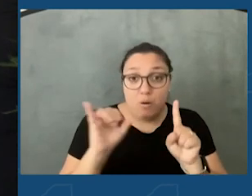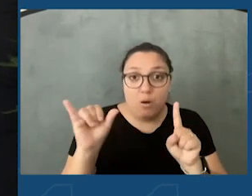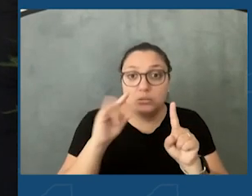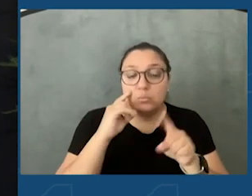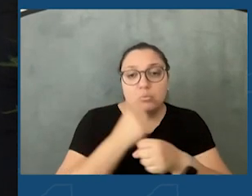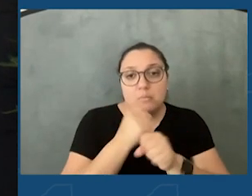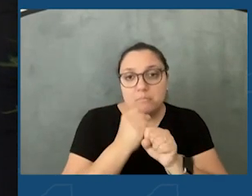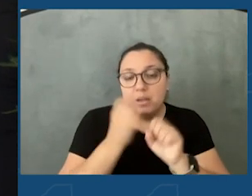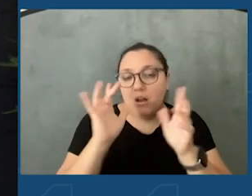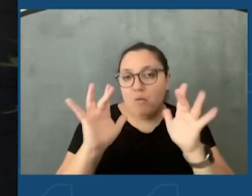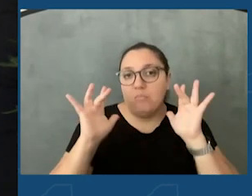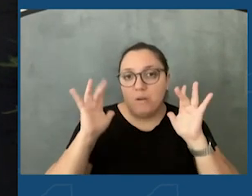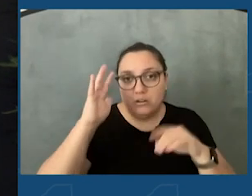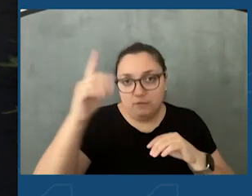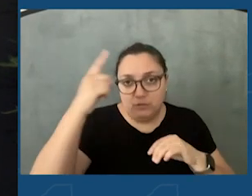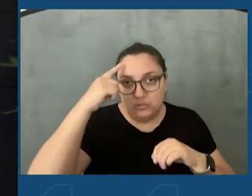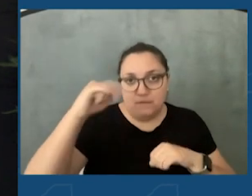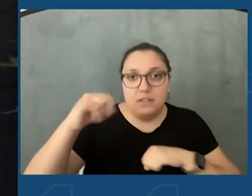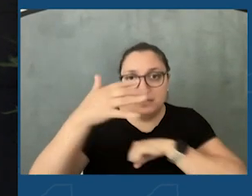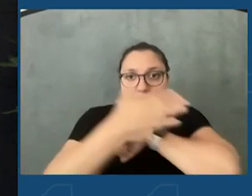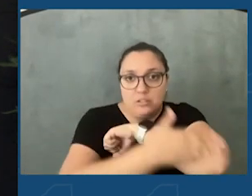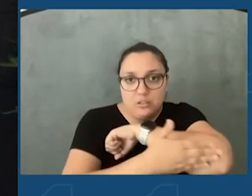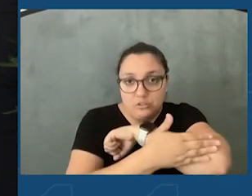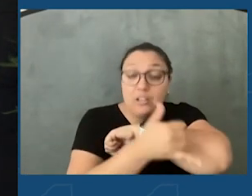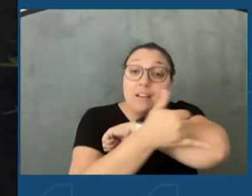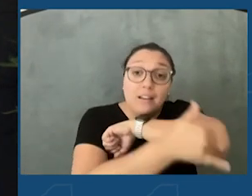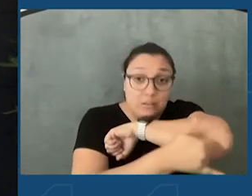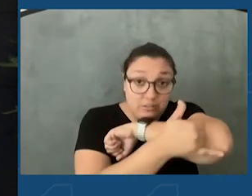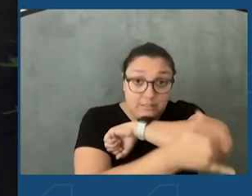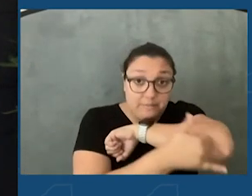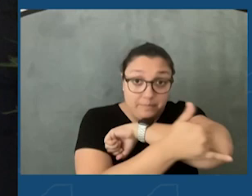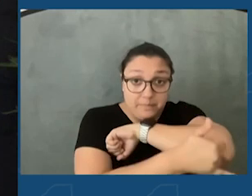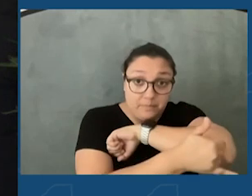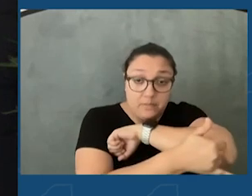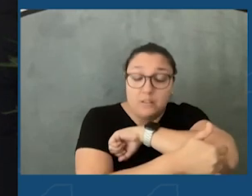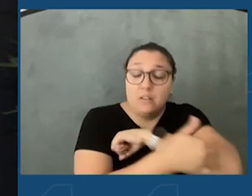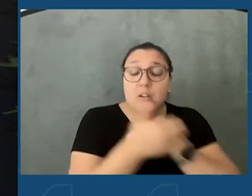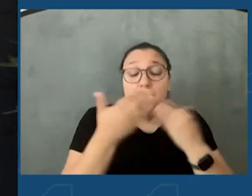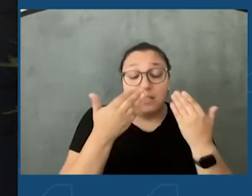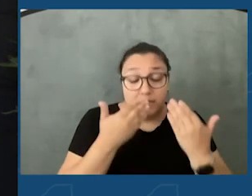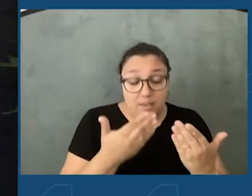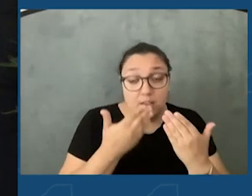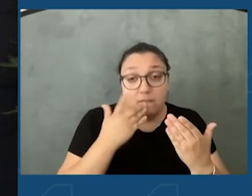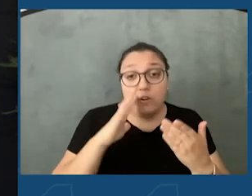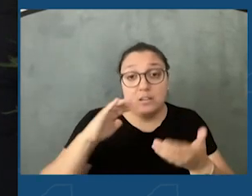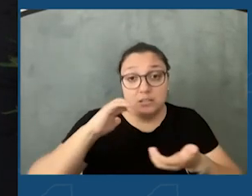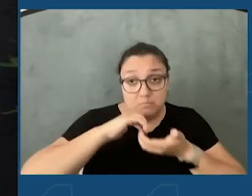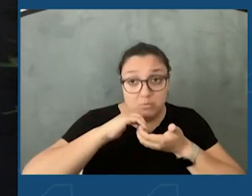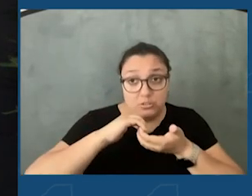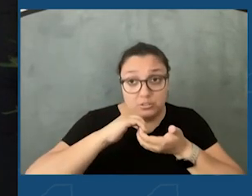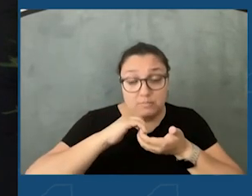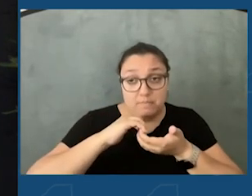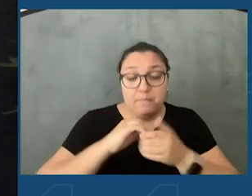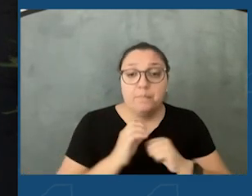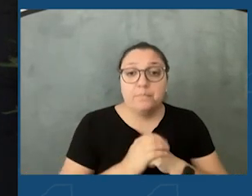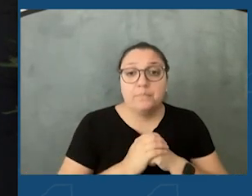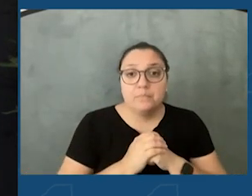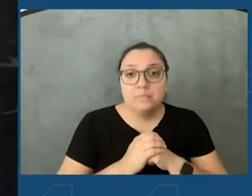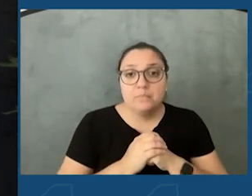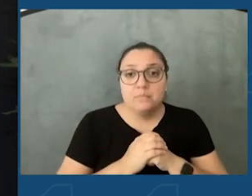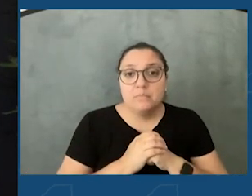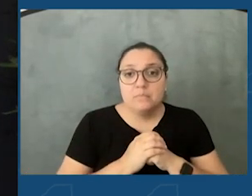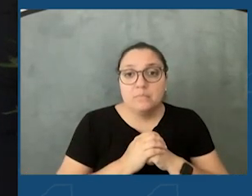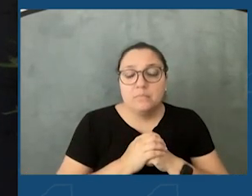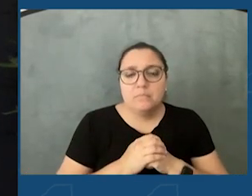for our country, for our county. We are truly grateful for his partnership. And of course, I want